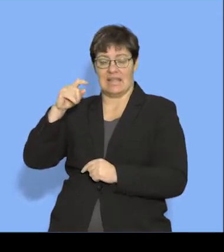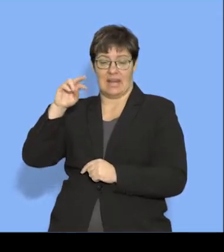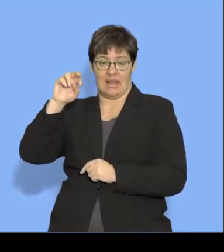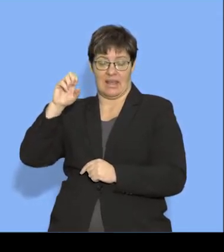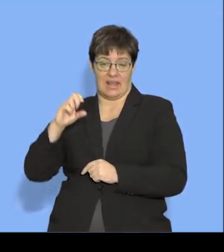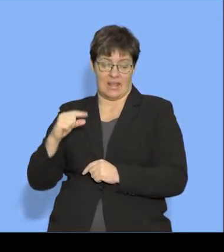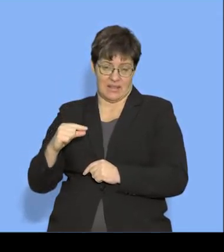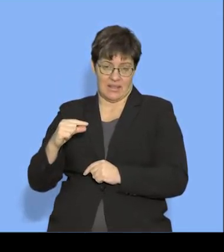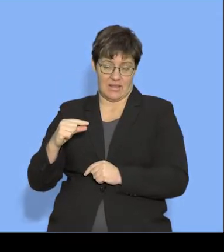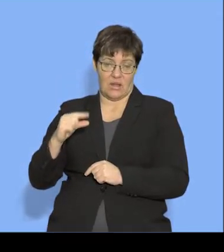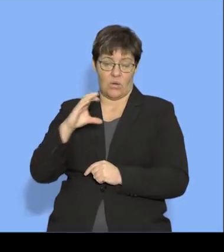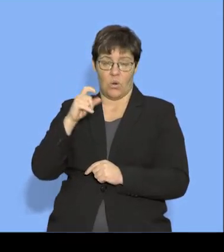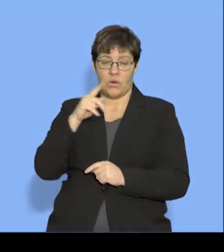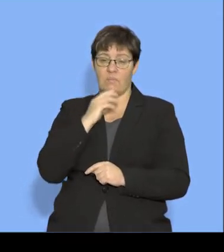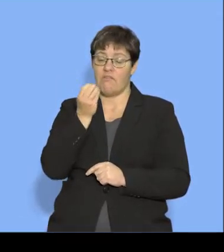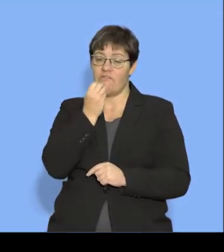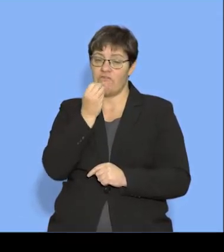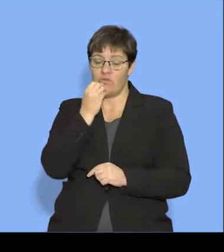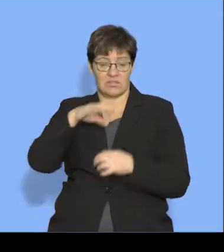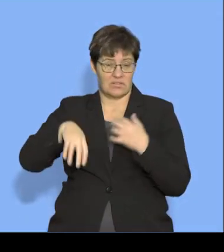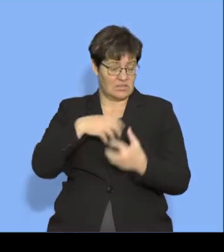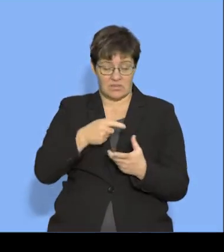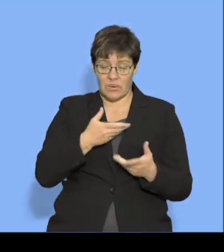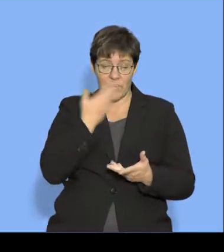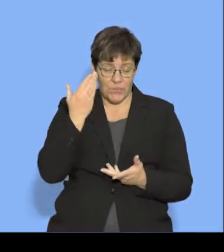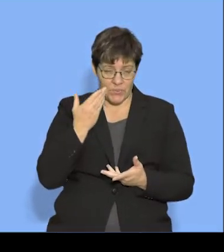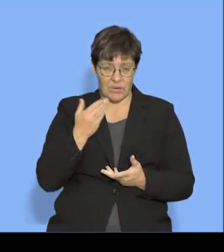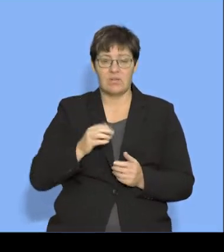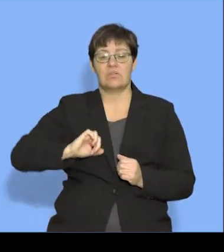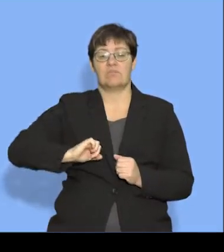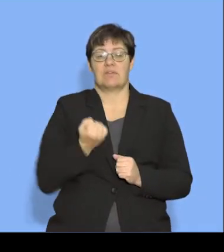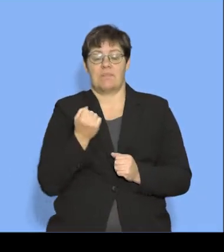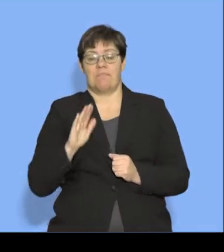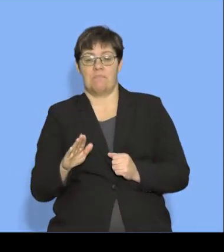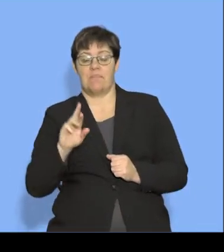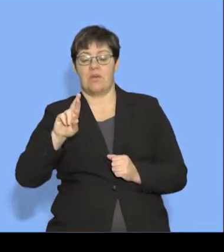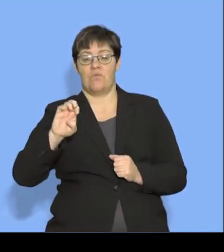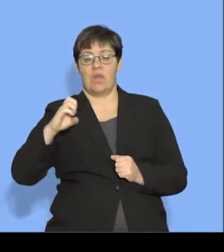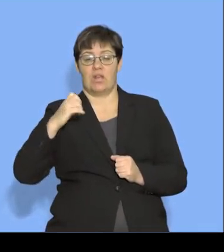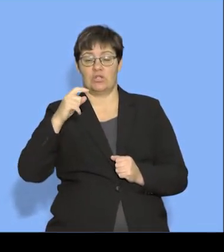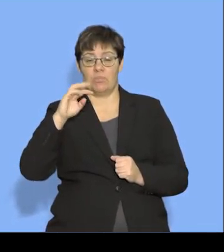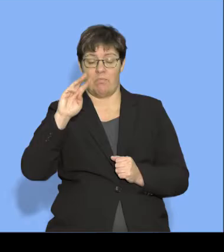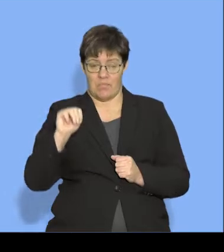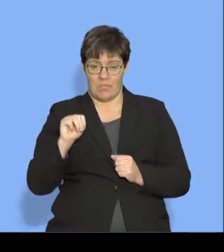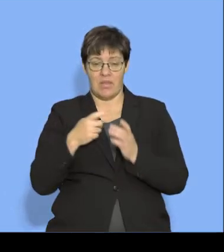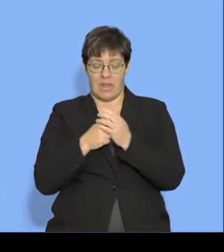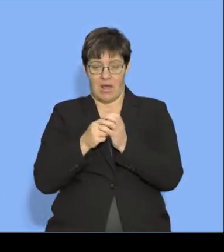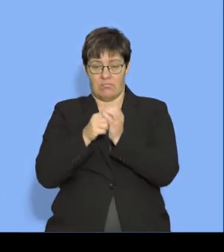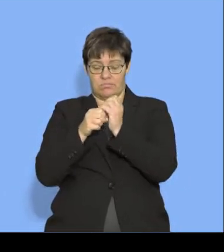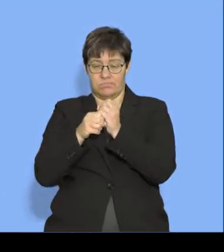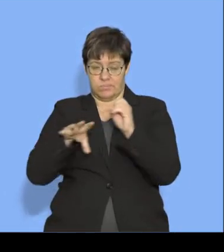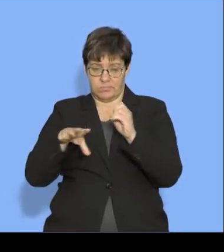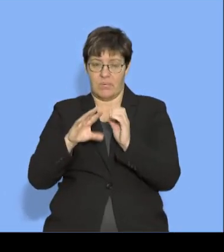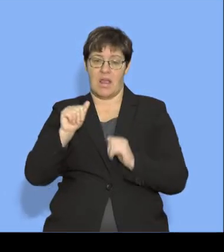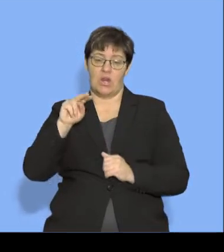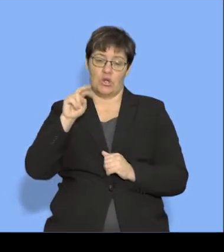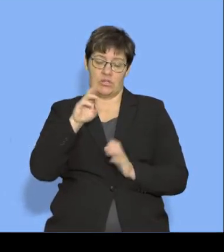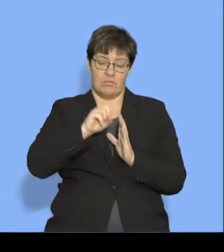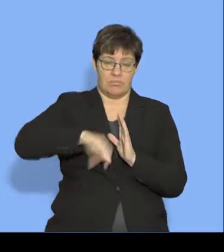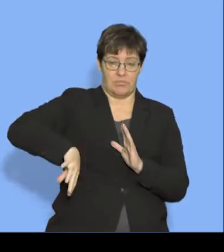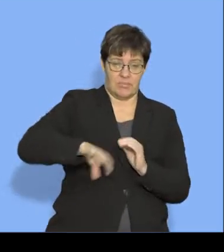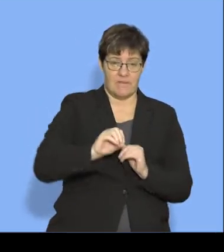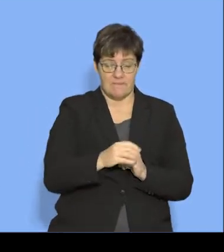descending colon, where the undigested food is stored in the rectum until it is released and ingested